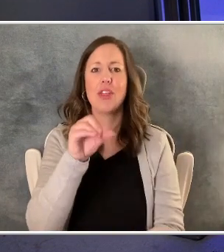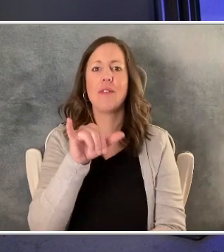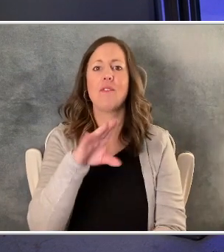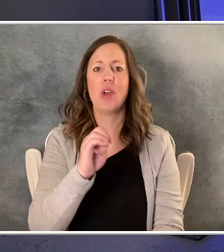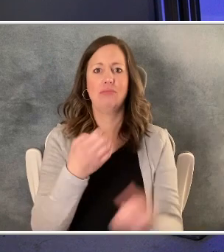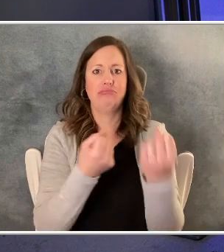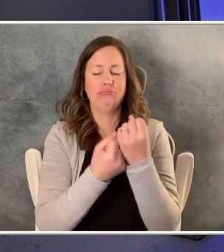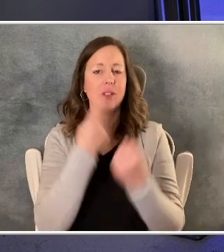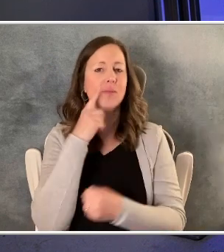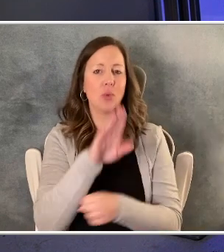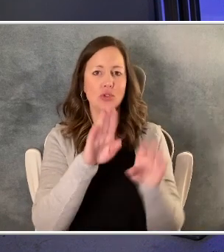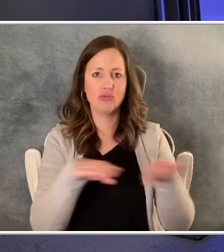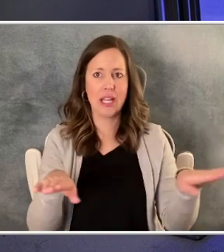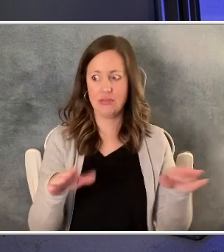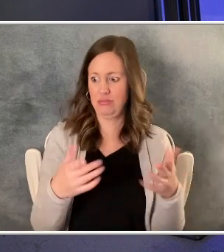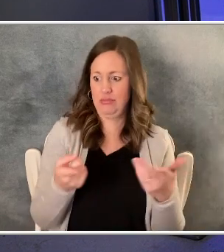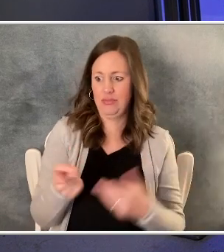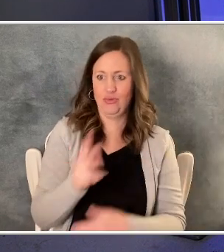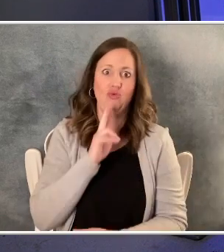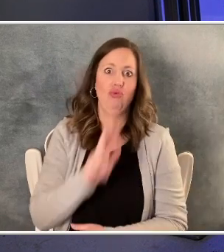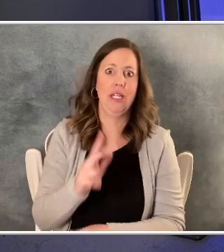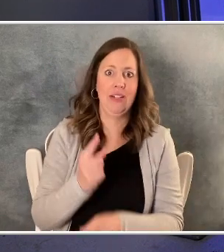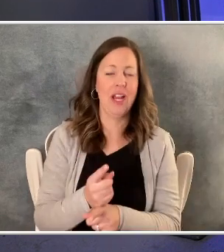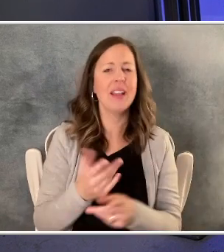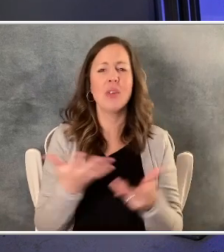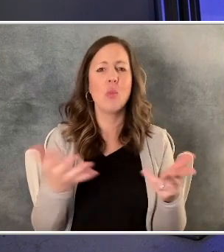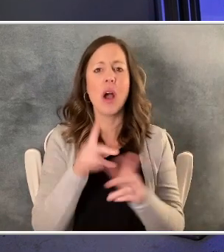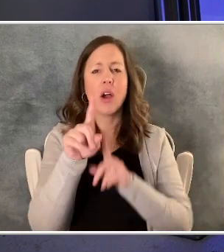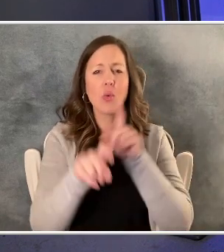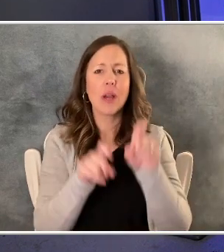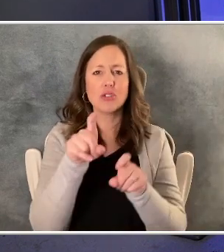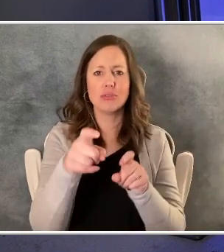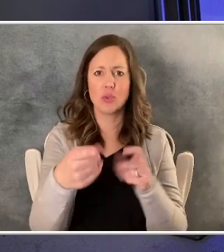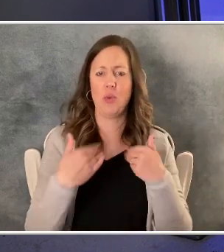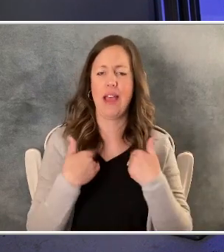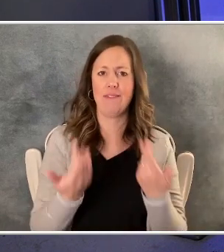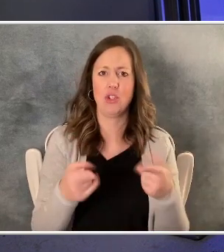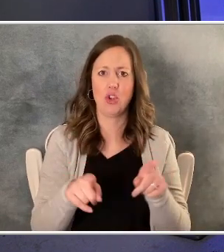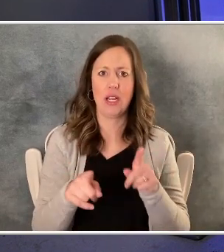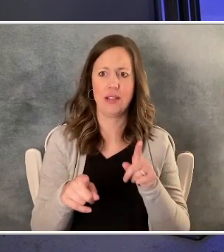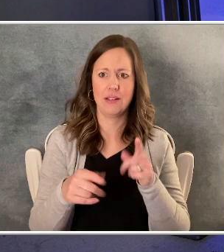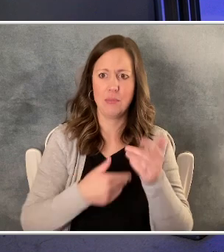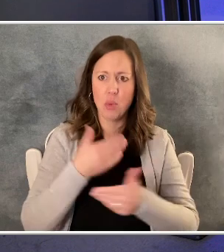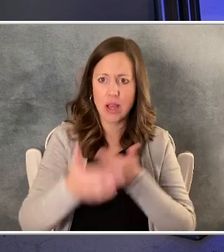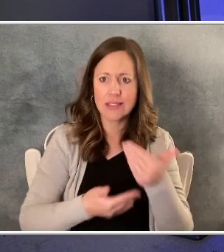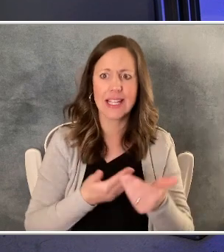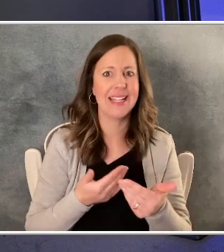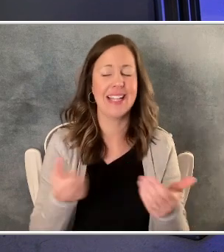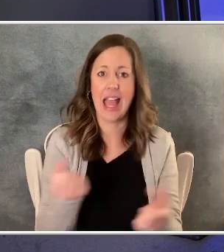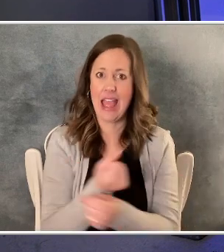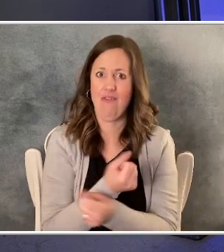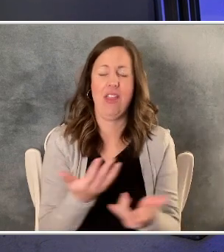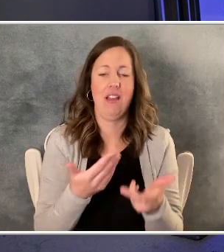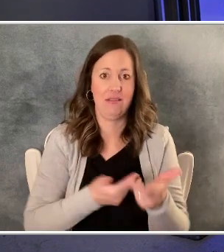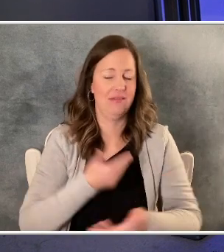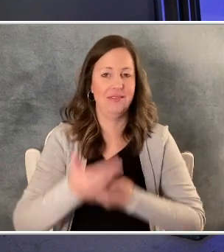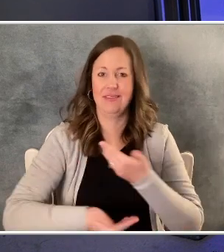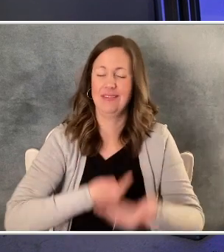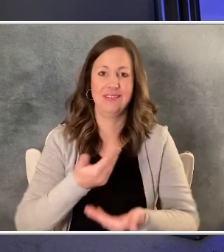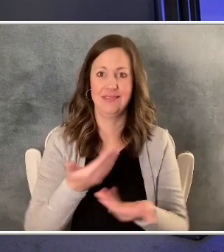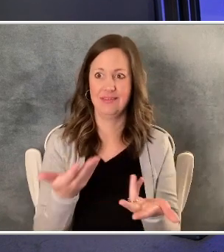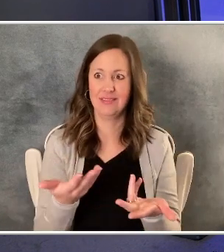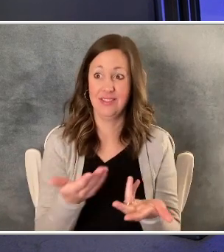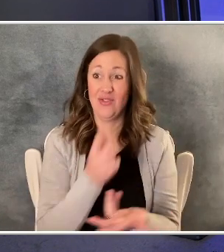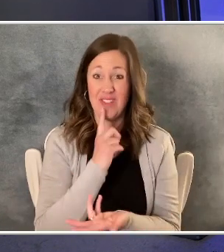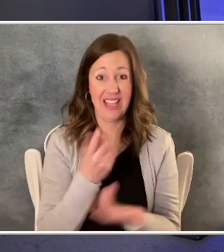3-year-old. What questions did you have through this process, the beginning, the middle, towards the end, and beyond? Because I know we're still